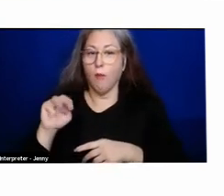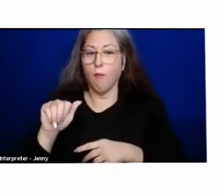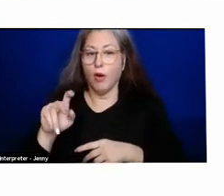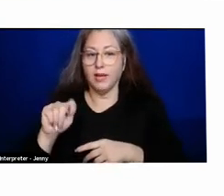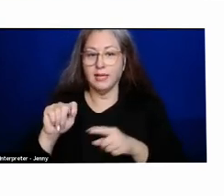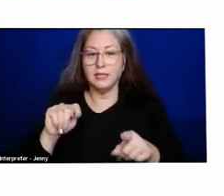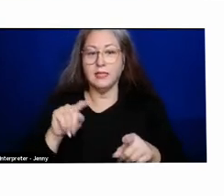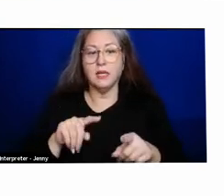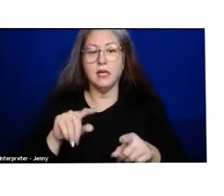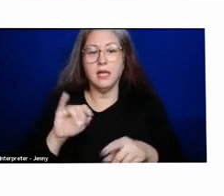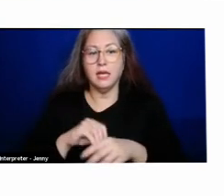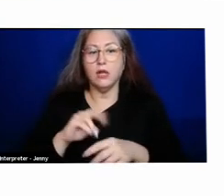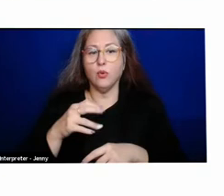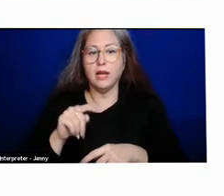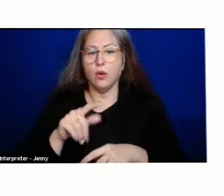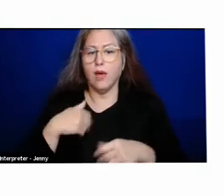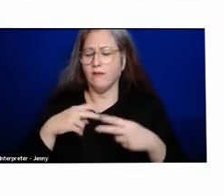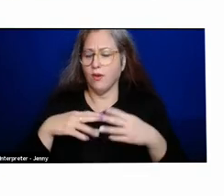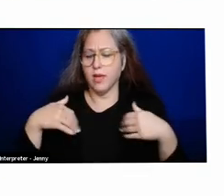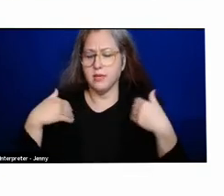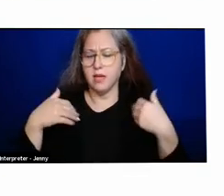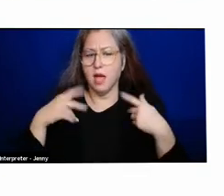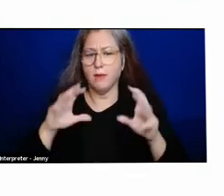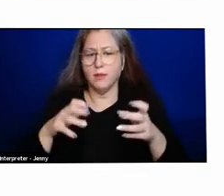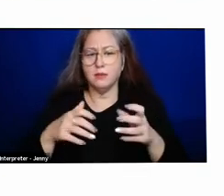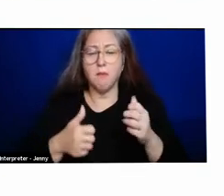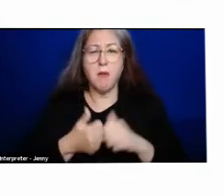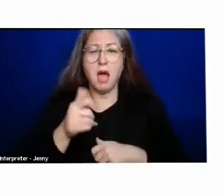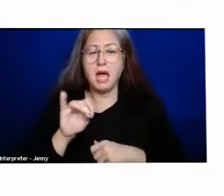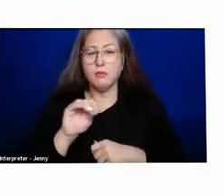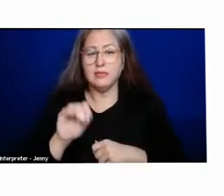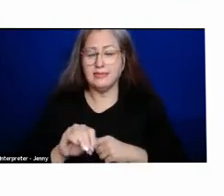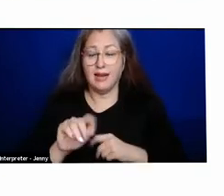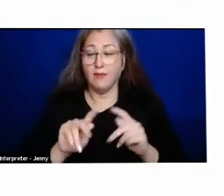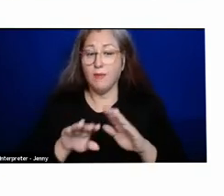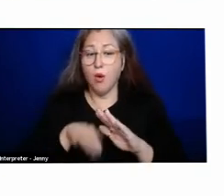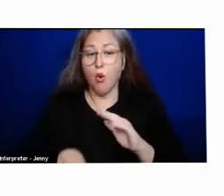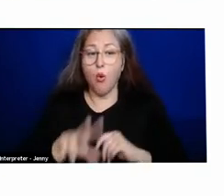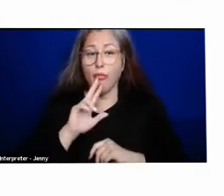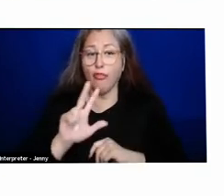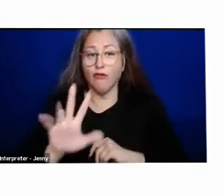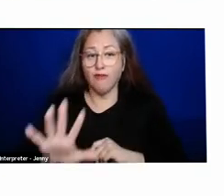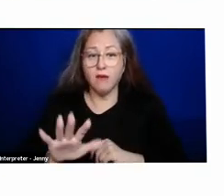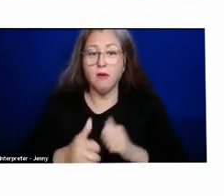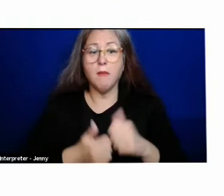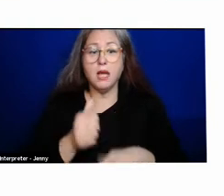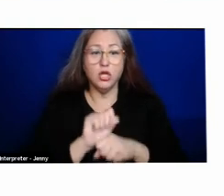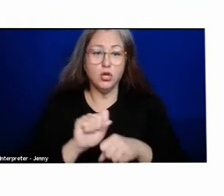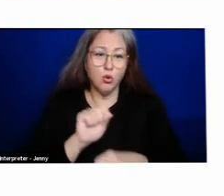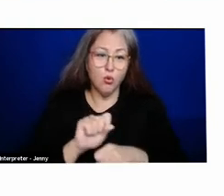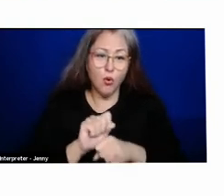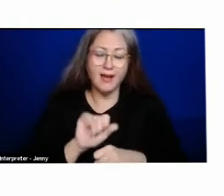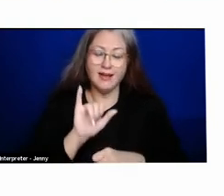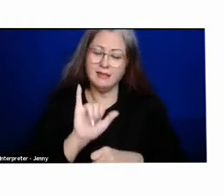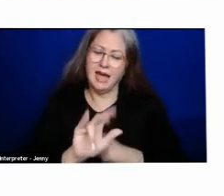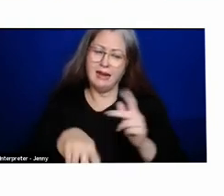incredibly young population. 80% of our population is under 35. Many of them are employed in places like secondhand